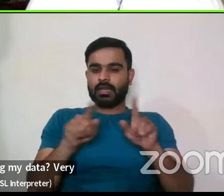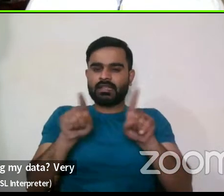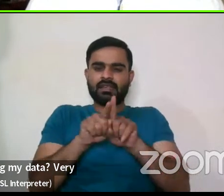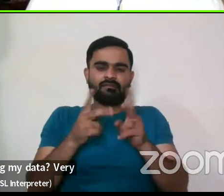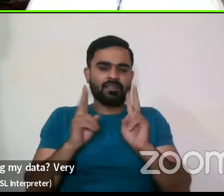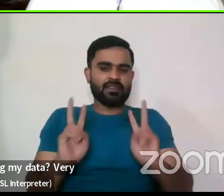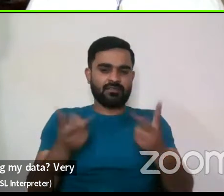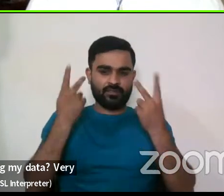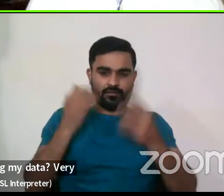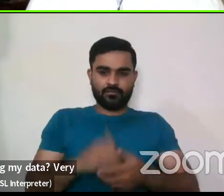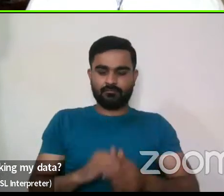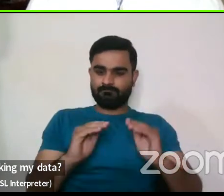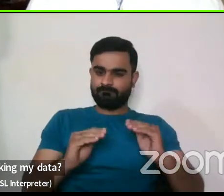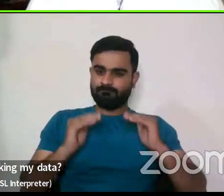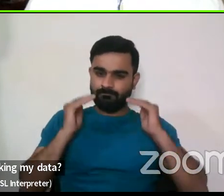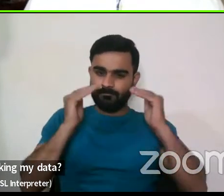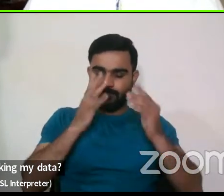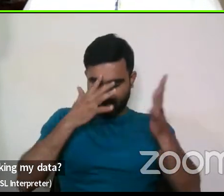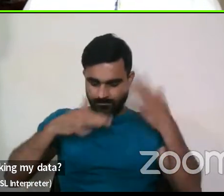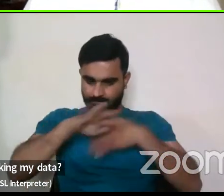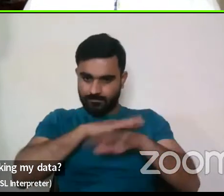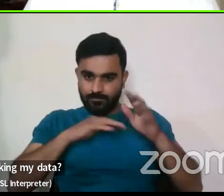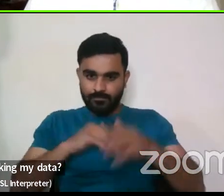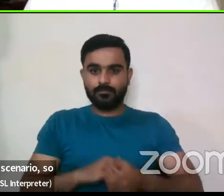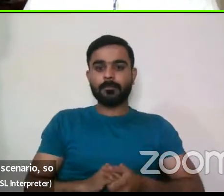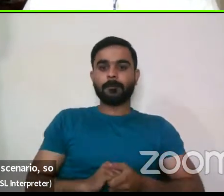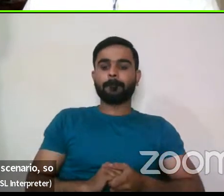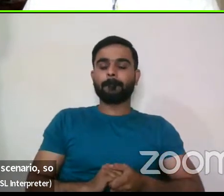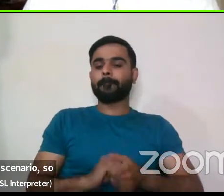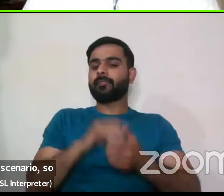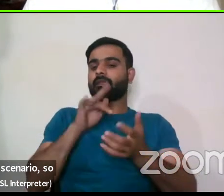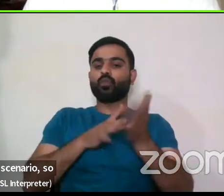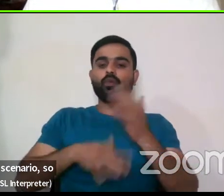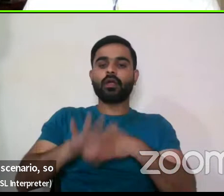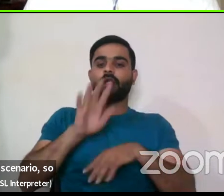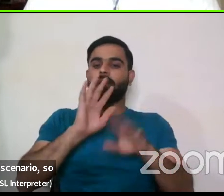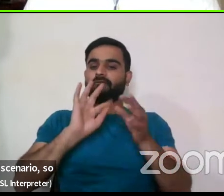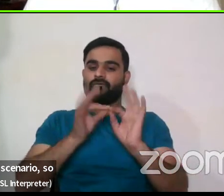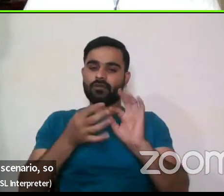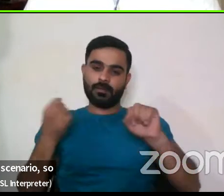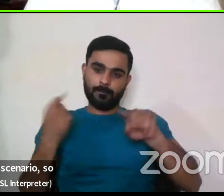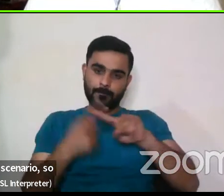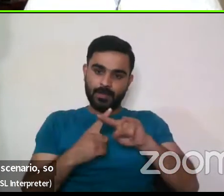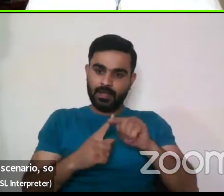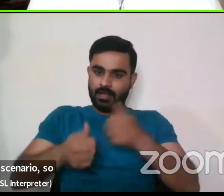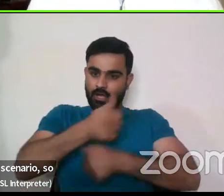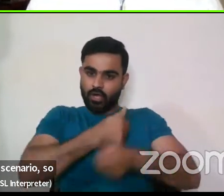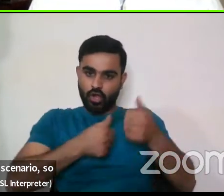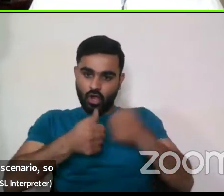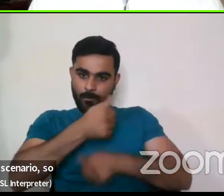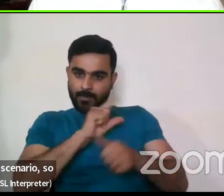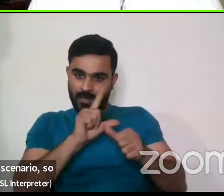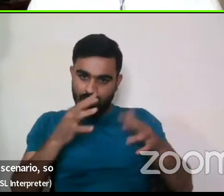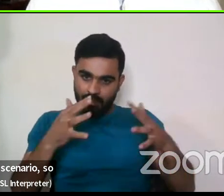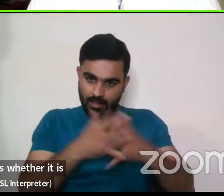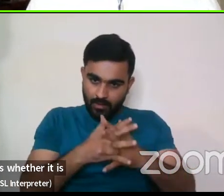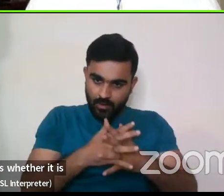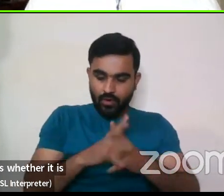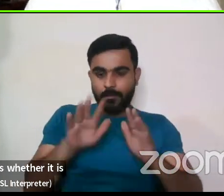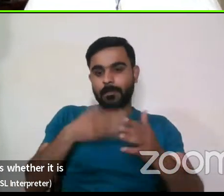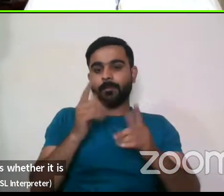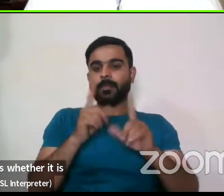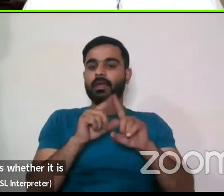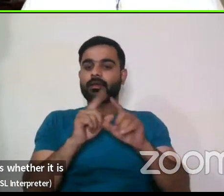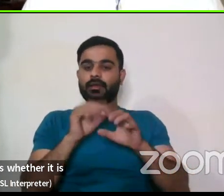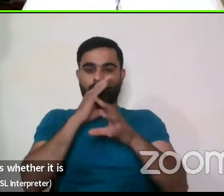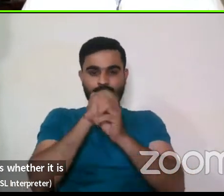the way. Highly unlikely scenario. So regardless of where the problem fits, whether it is competition law or maybe data